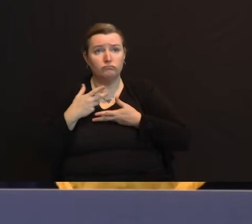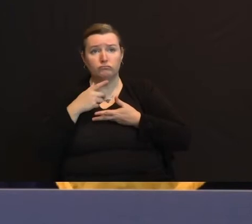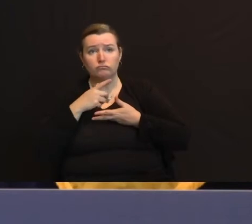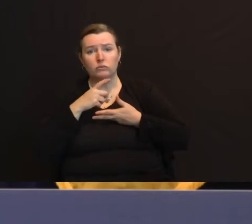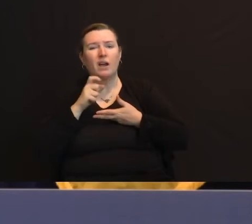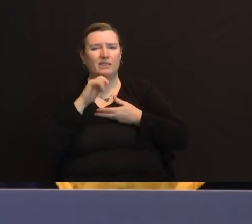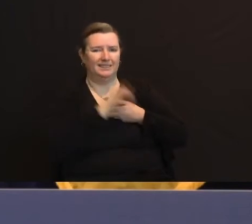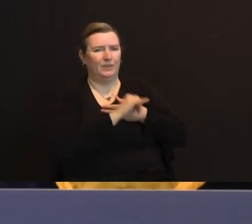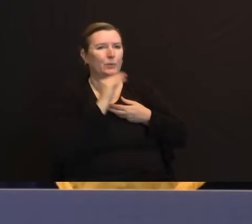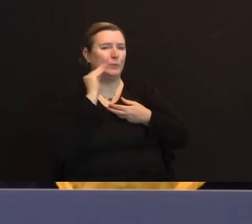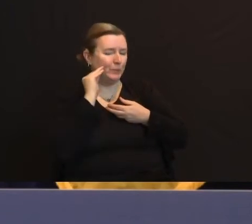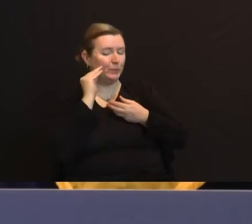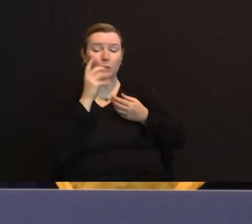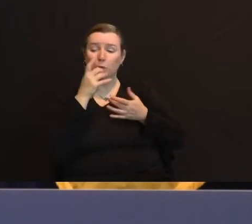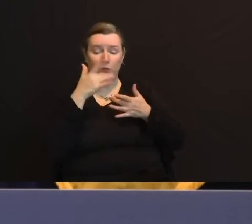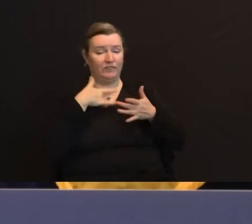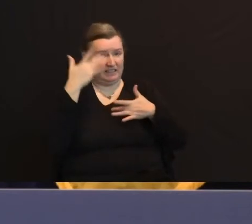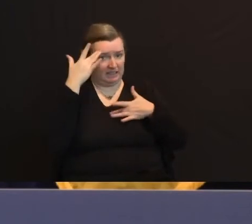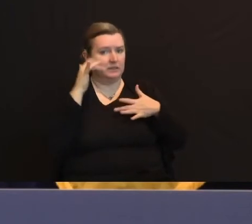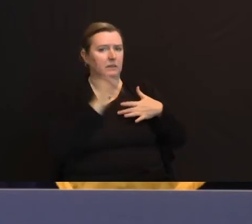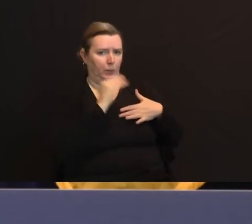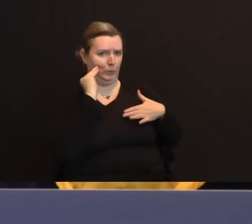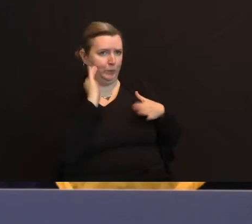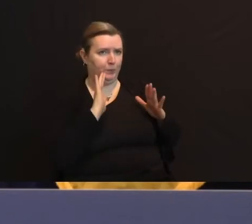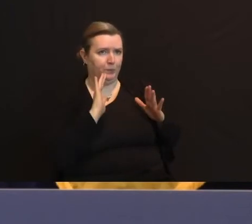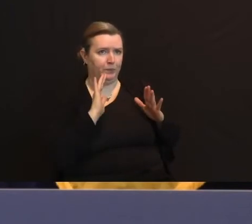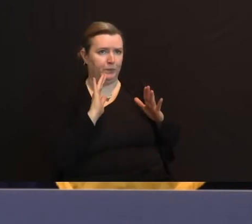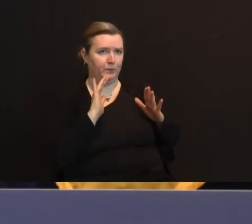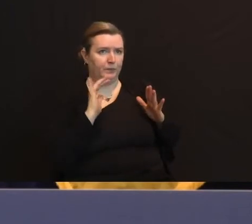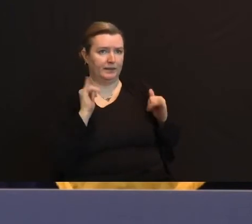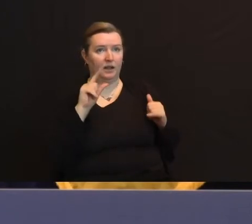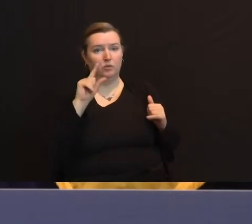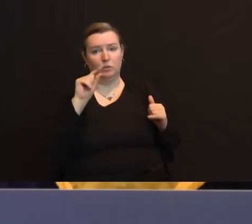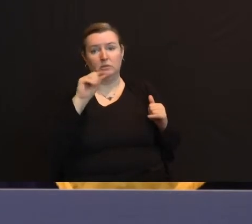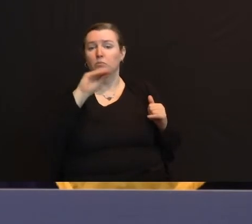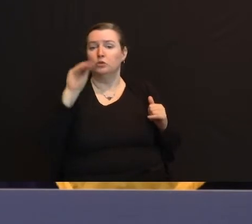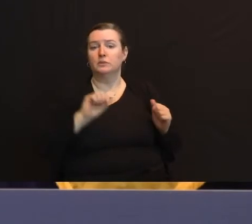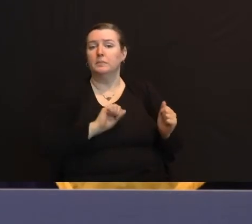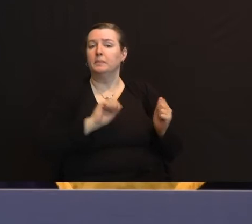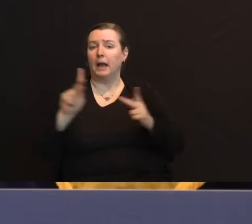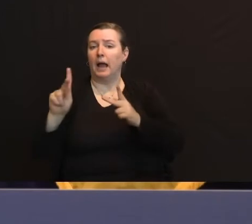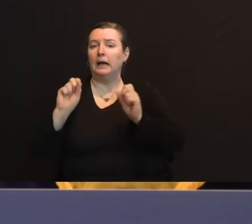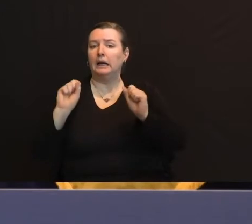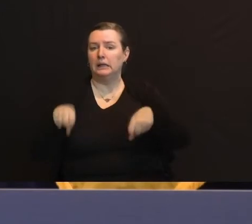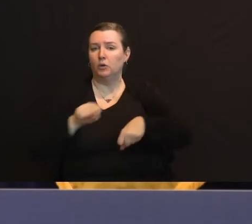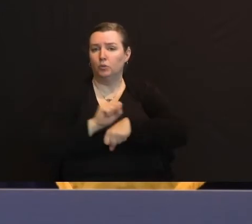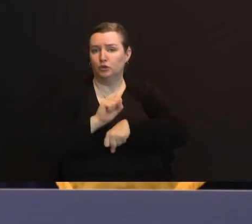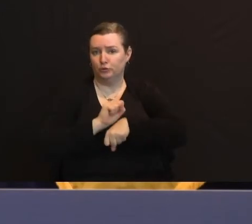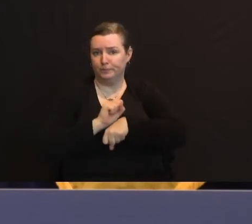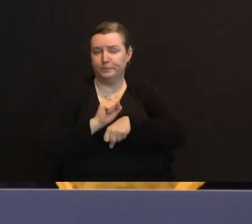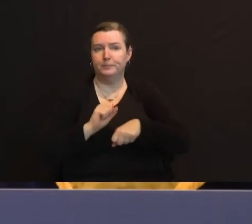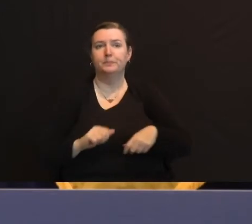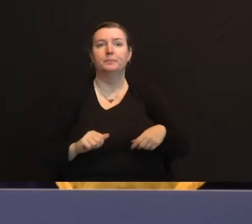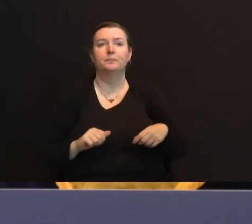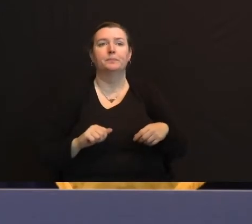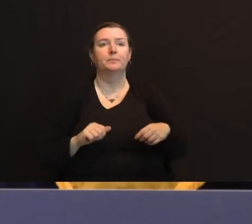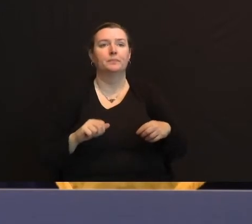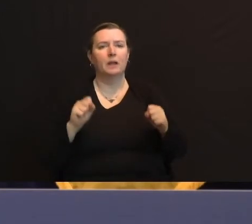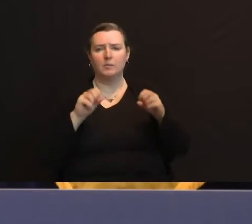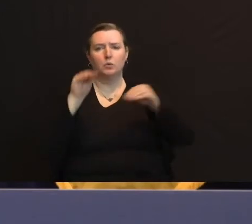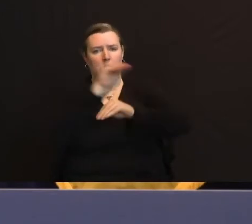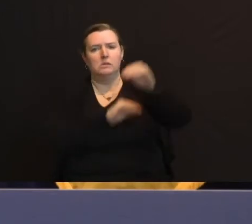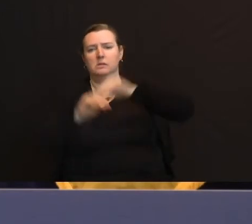And they continue to remain vigilant and use the resources of their network to transfer patients when necessary and move staff when